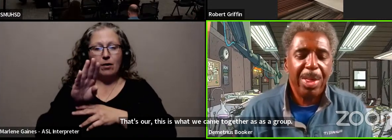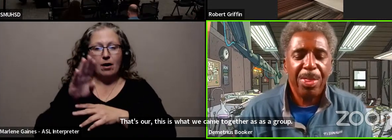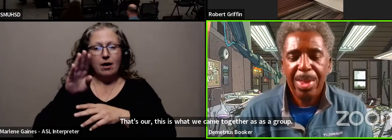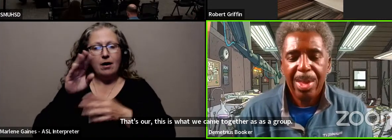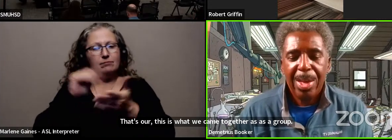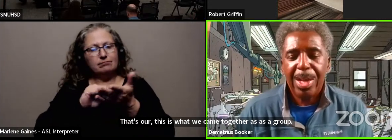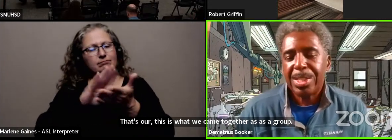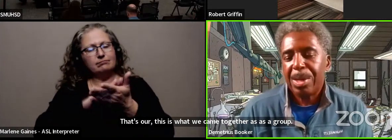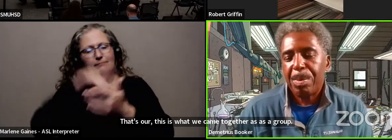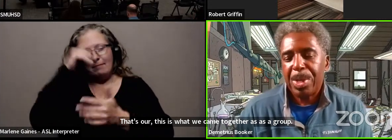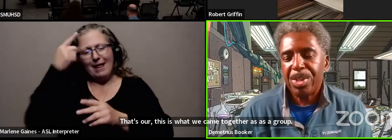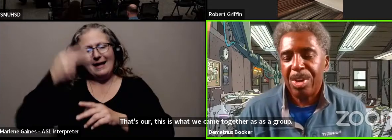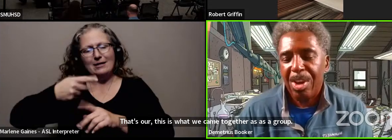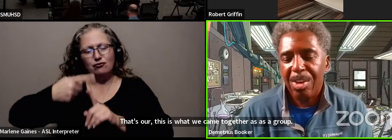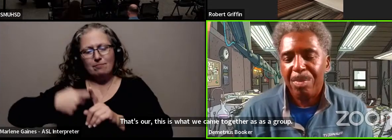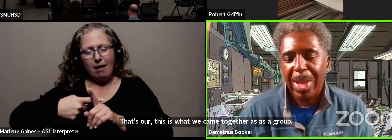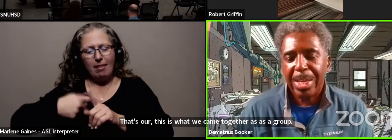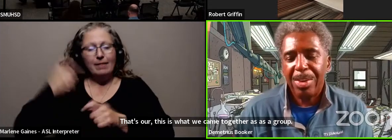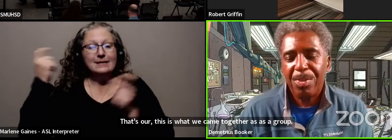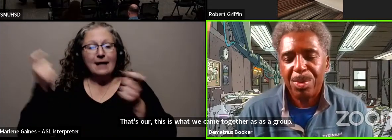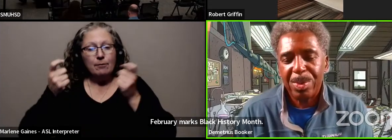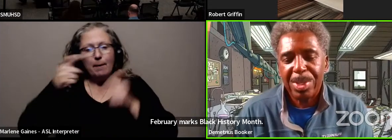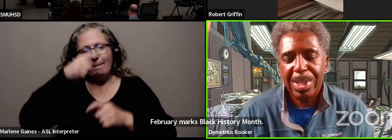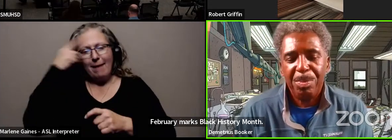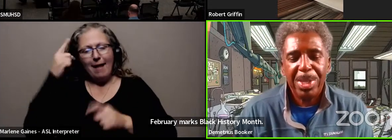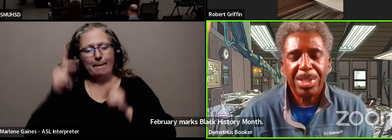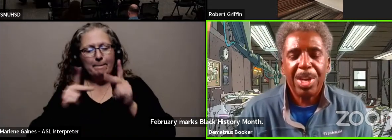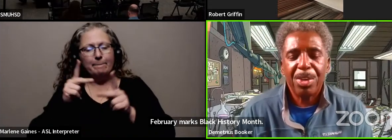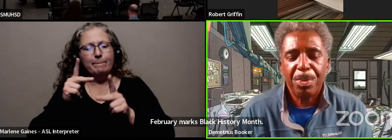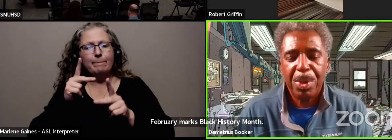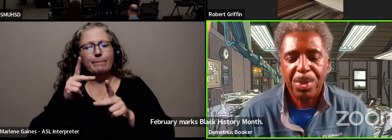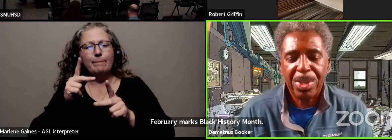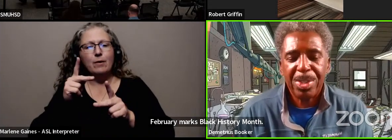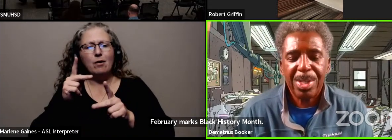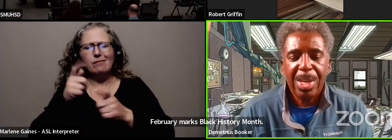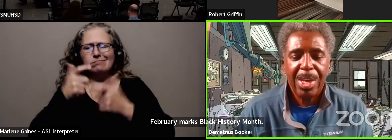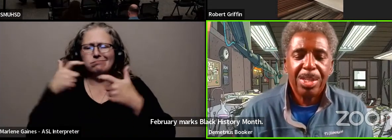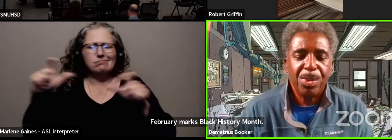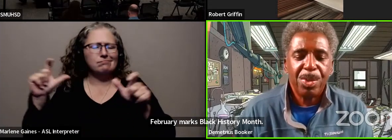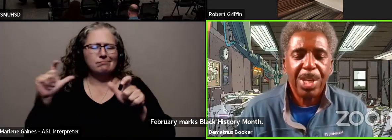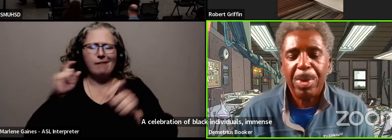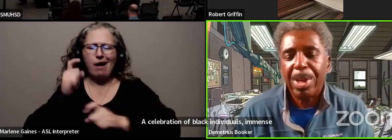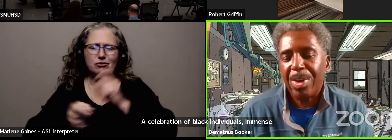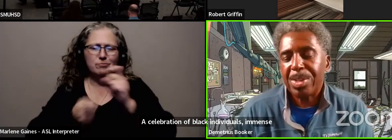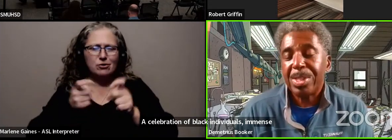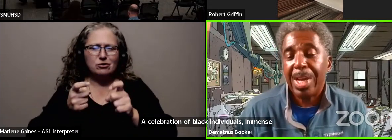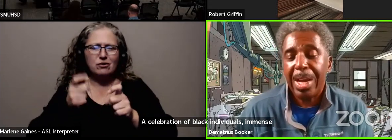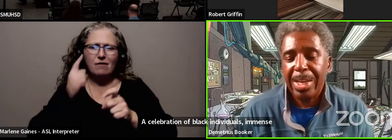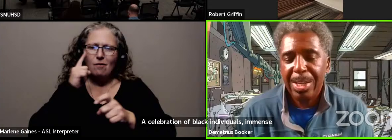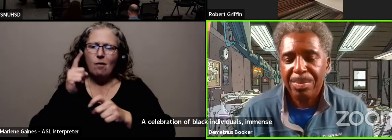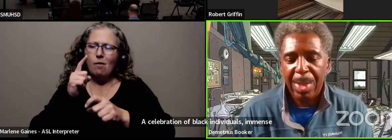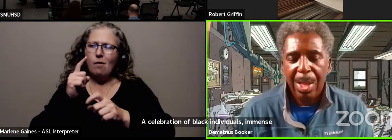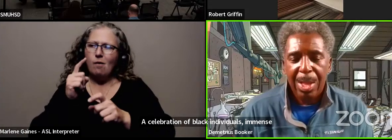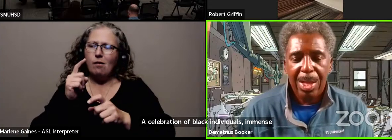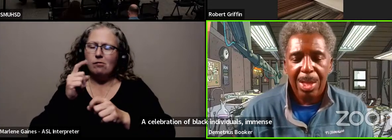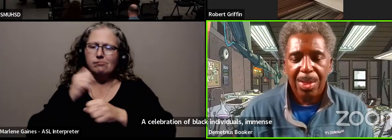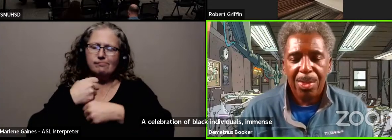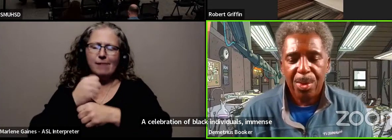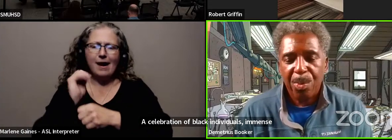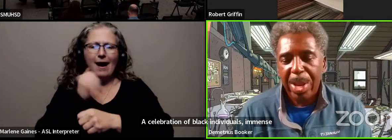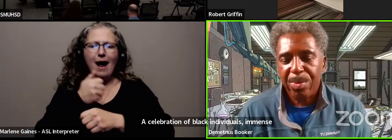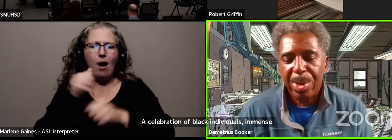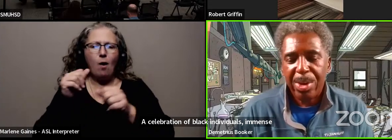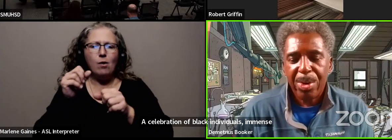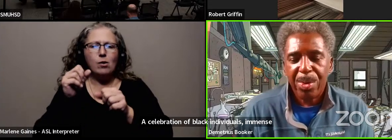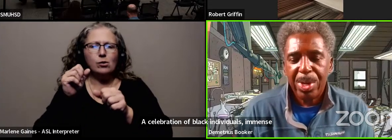History Month, celebration of Black individuals' immense contributions to shaping of our society.